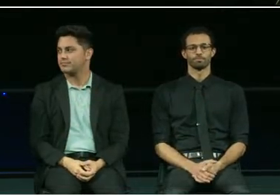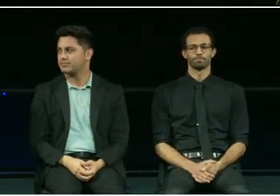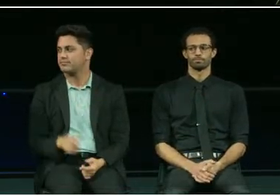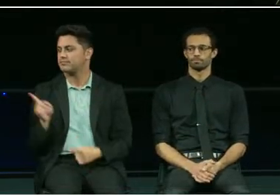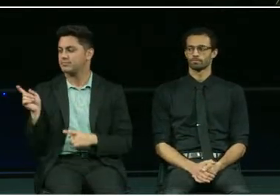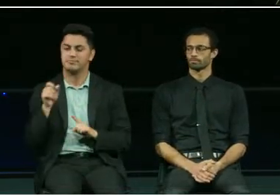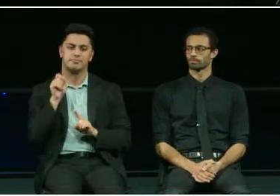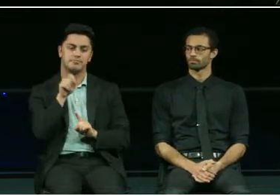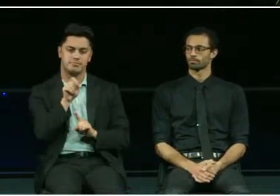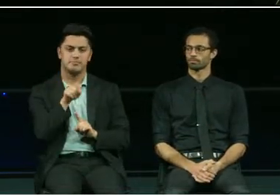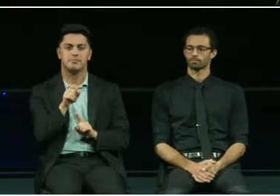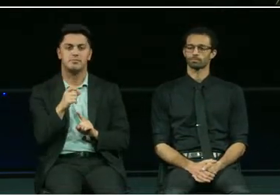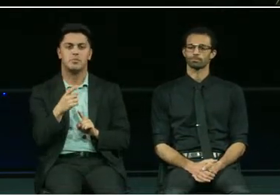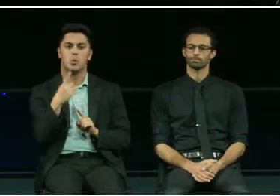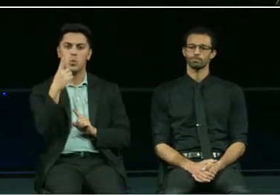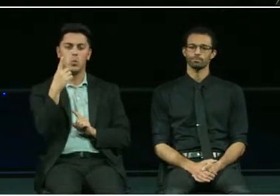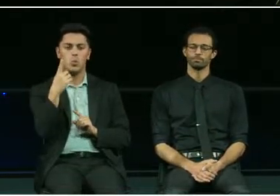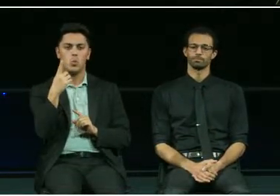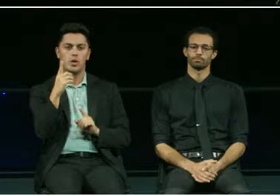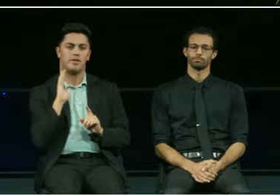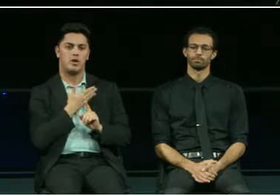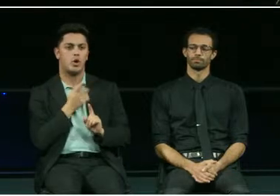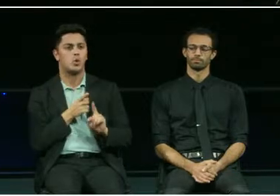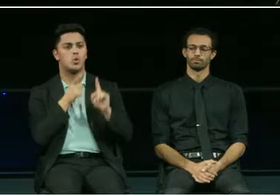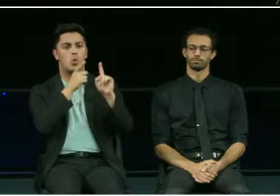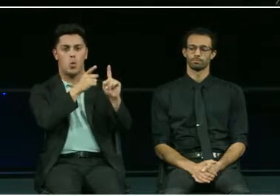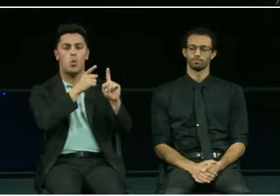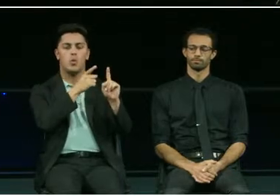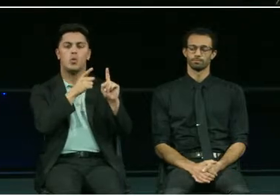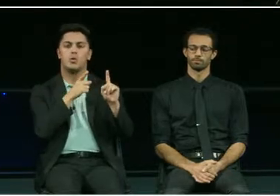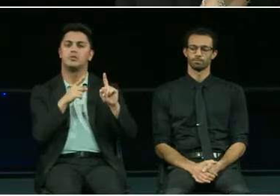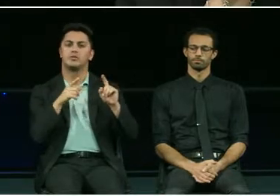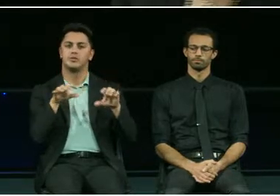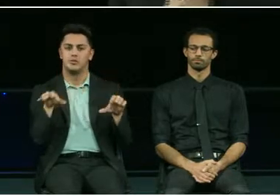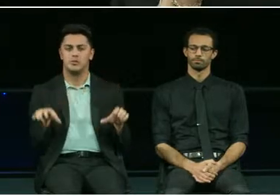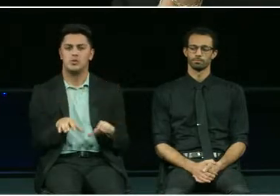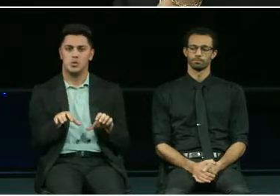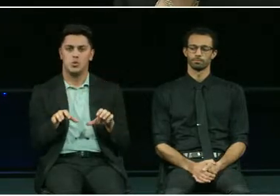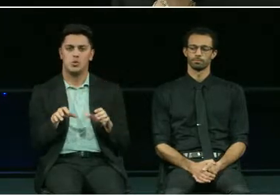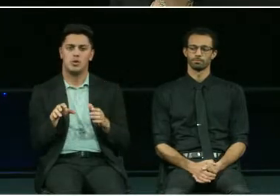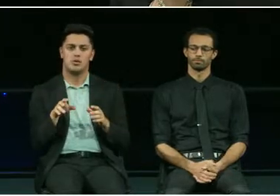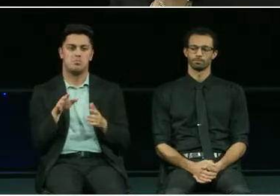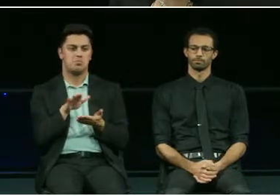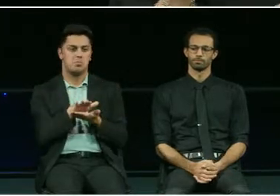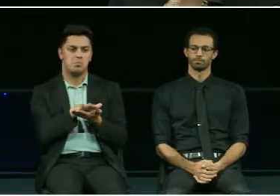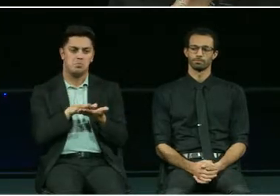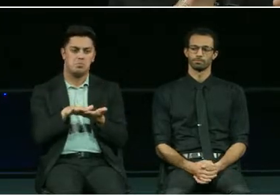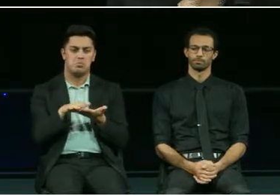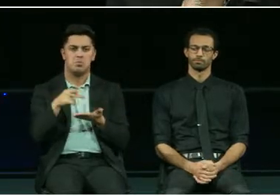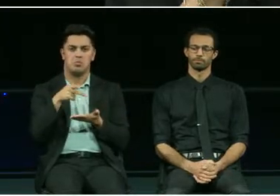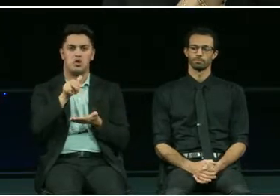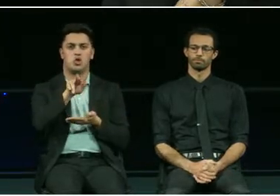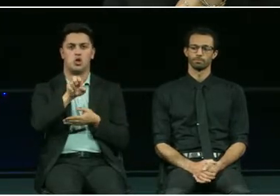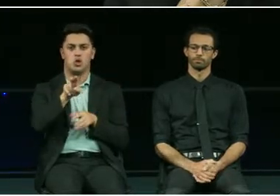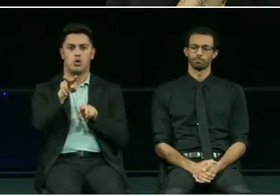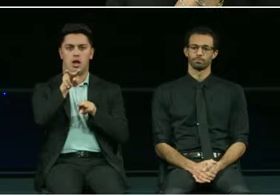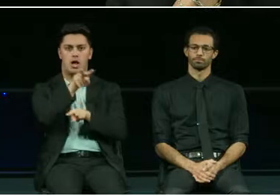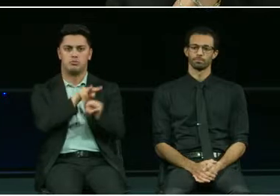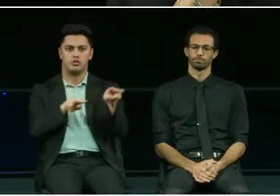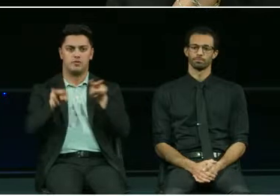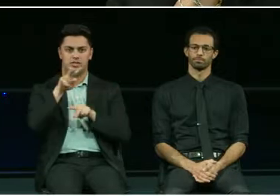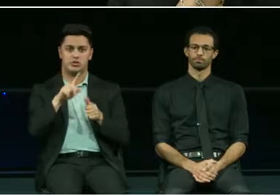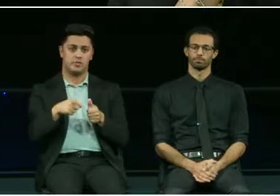Yeah, and one of our goal was just do a kind of pure observation and